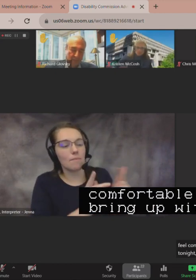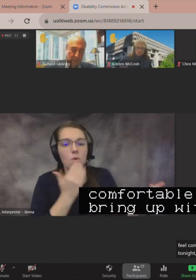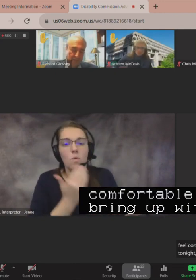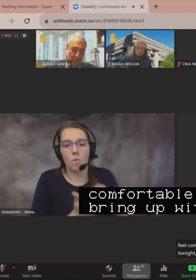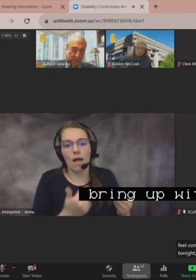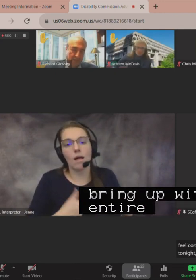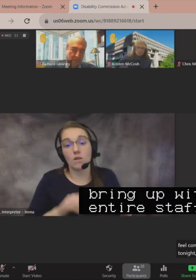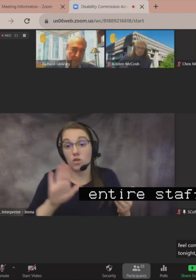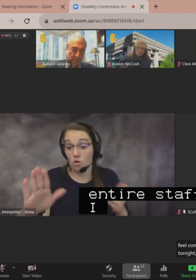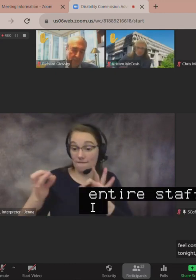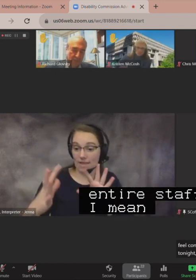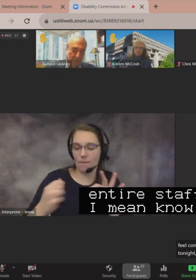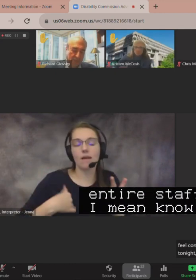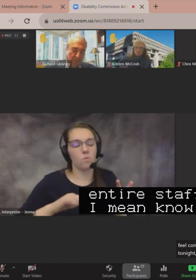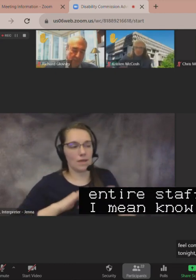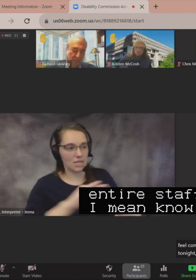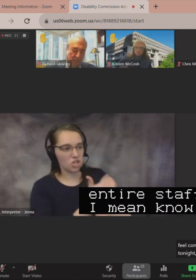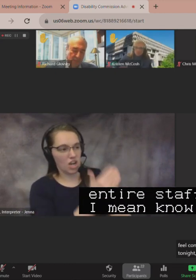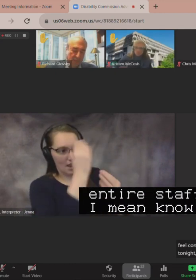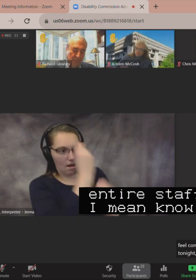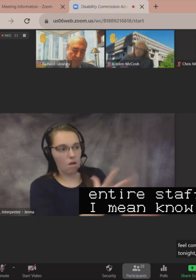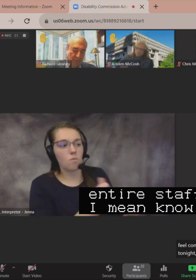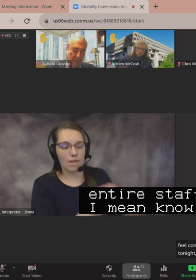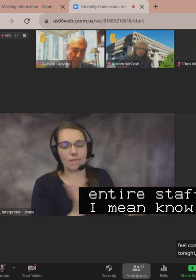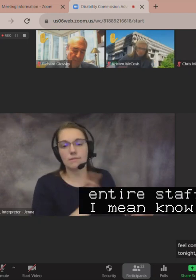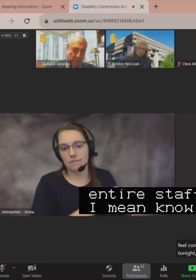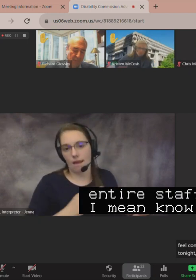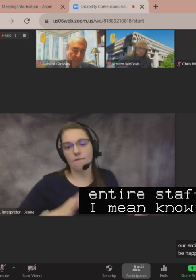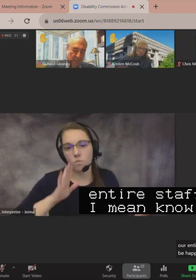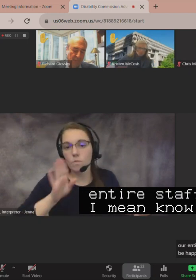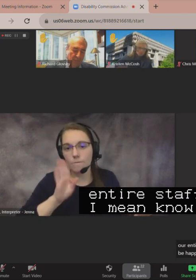the feedback that we have gotten from tonight.